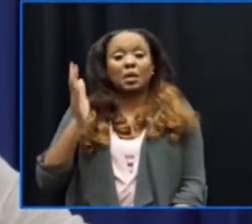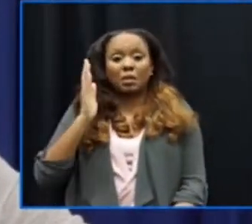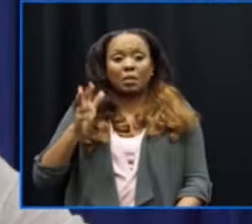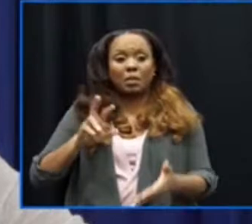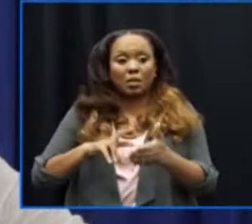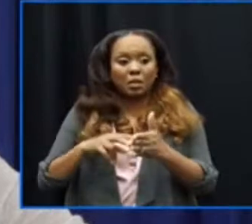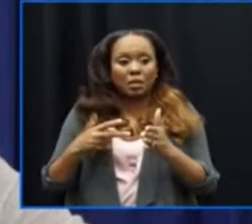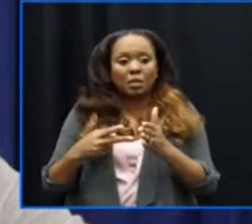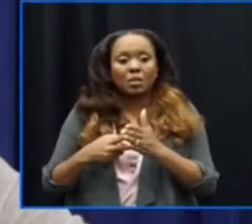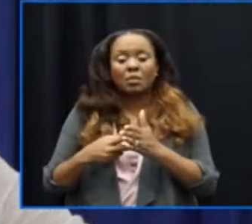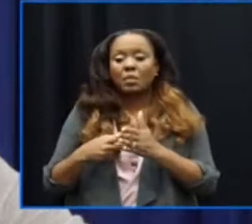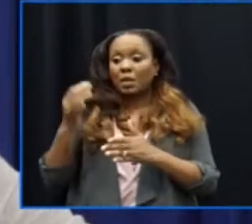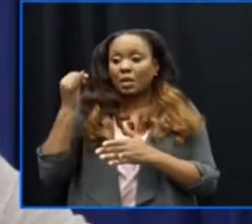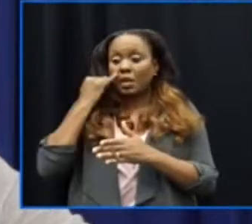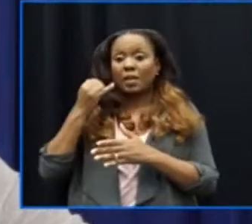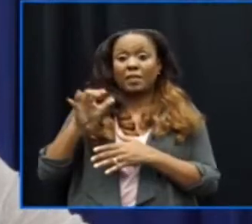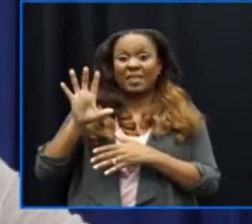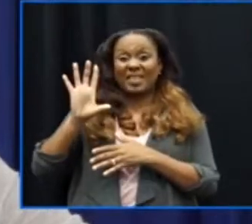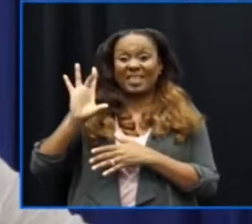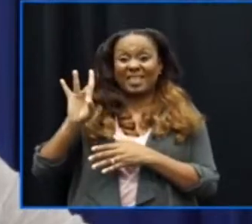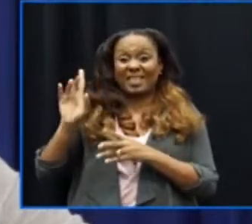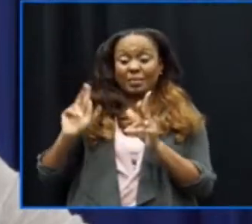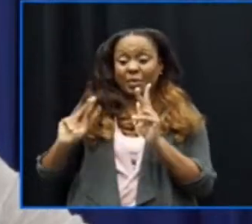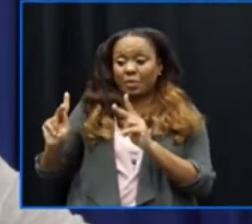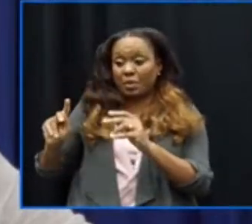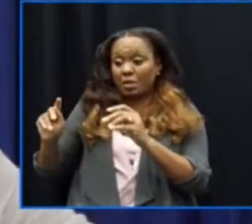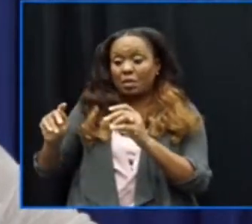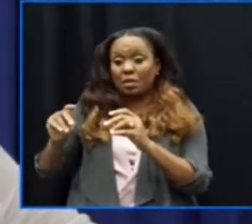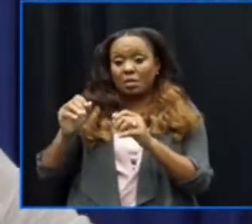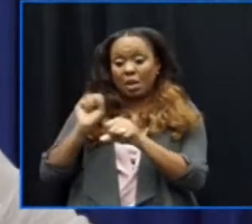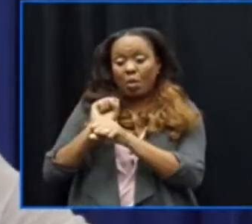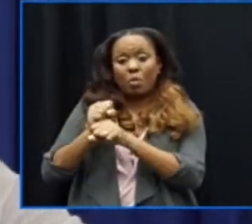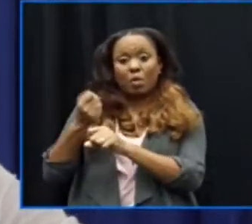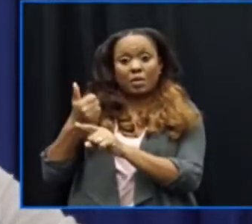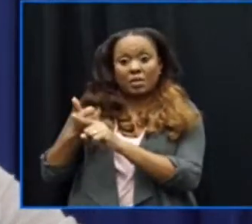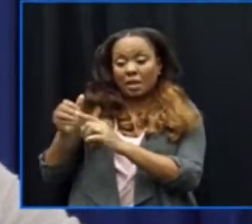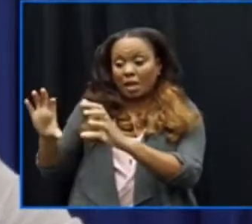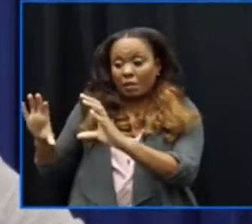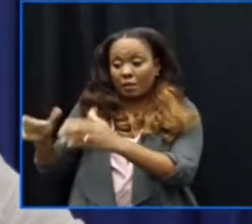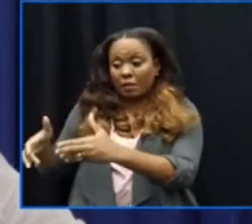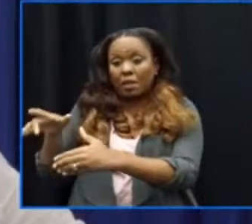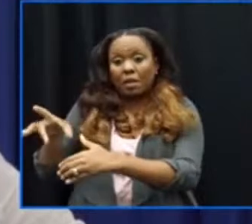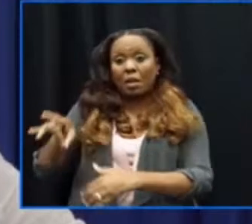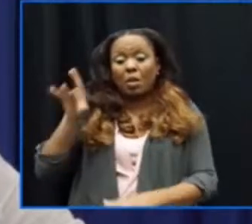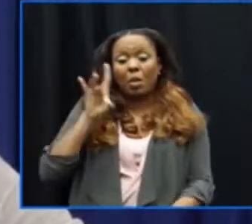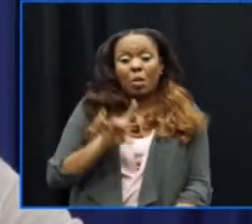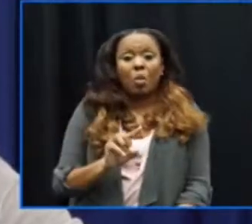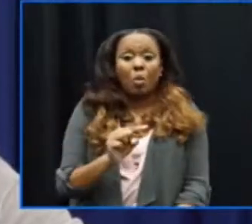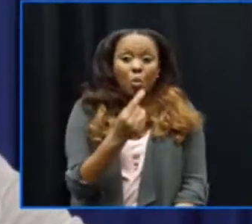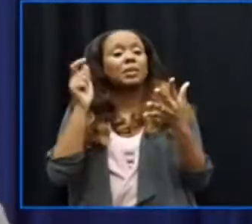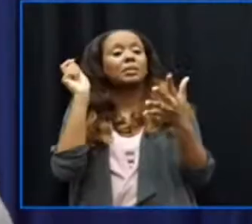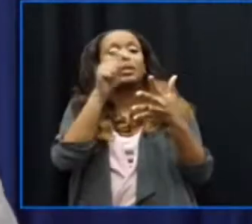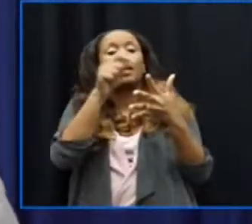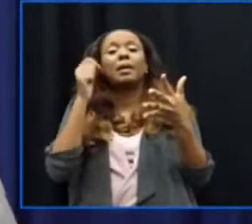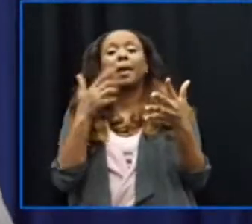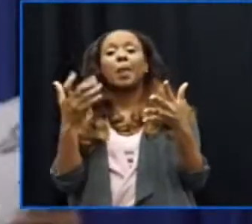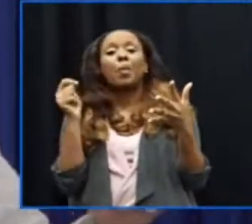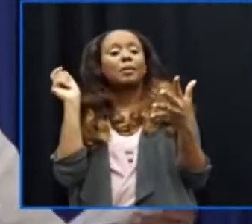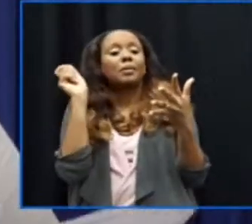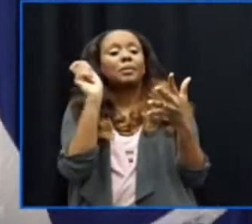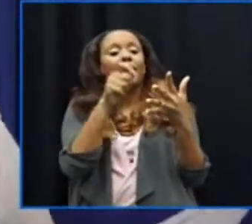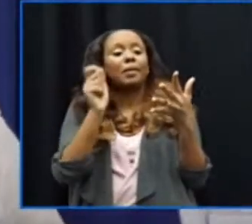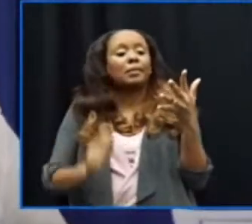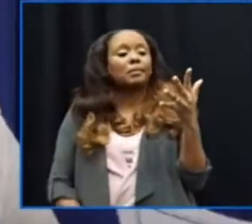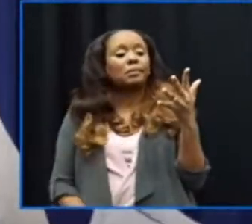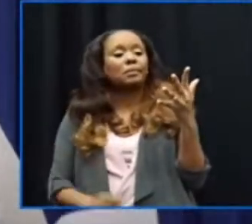people who are self-employed now contribute to the scheme, according to the information given to me by the actuary. We need that, I want